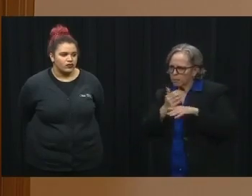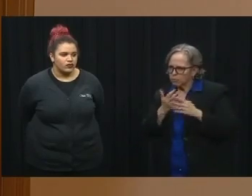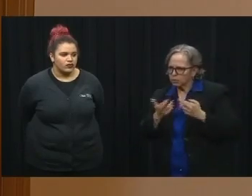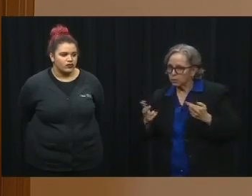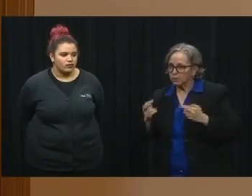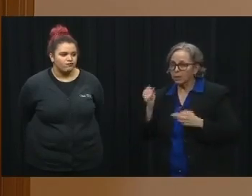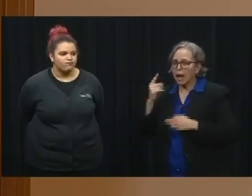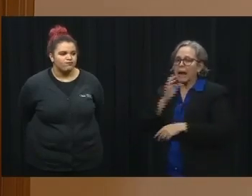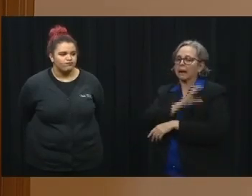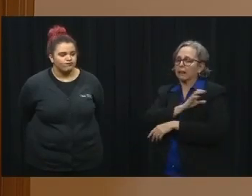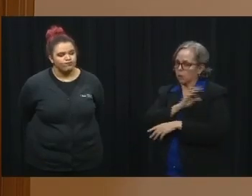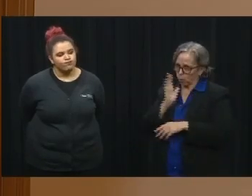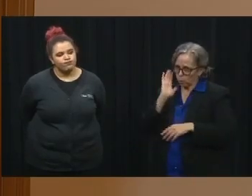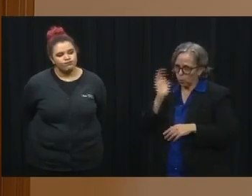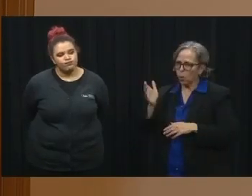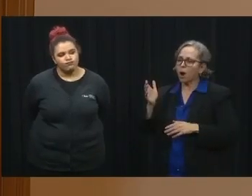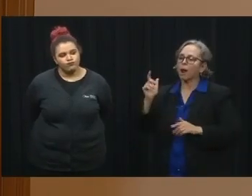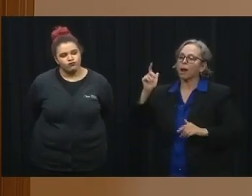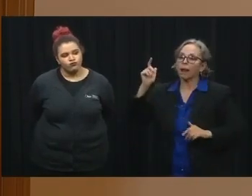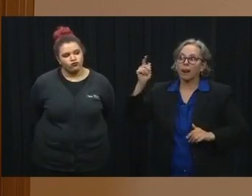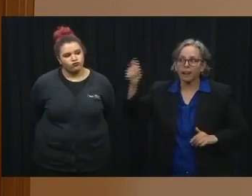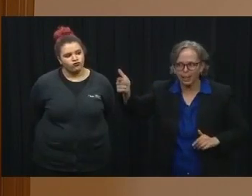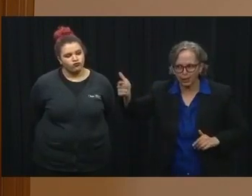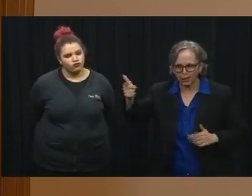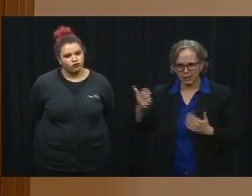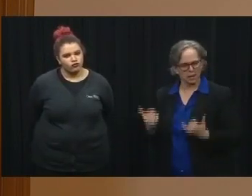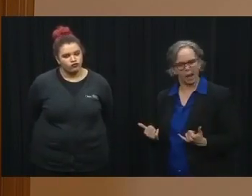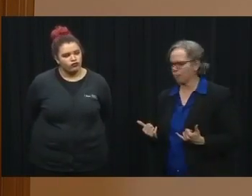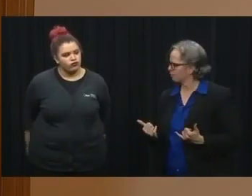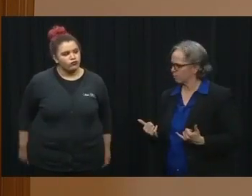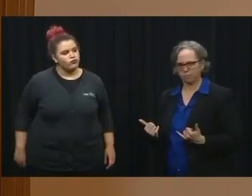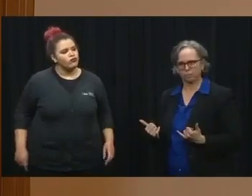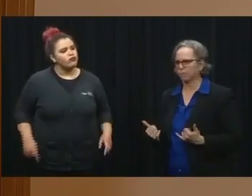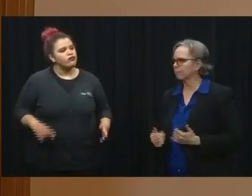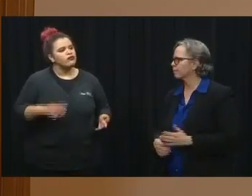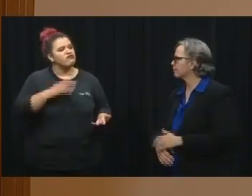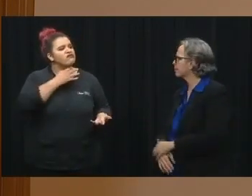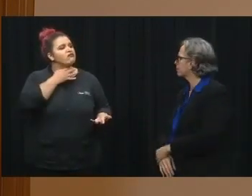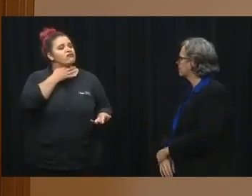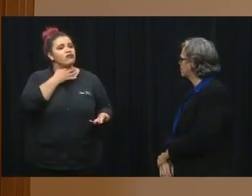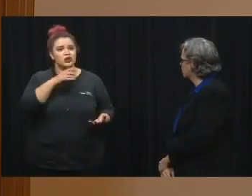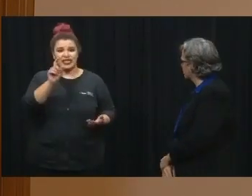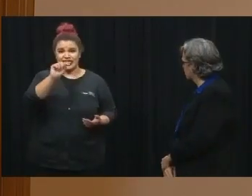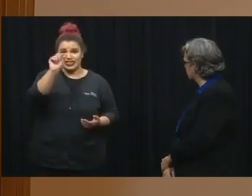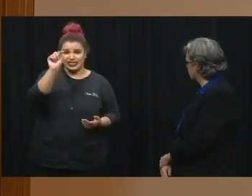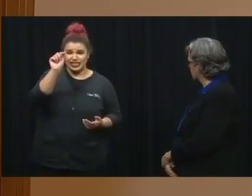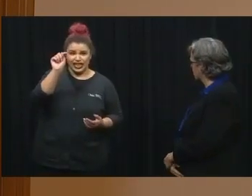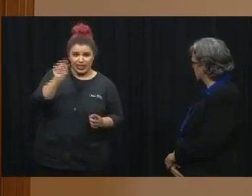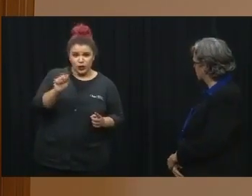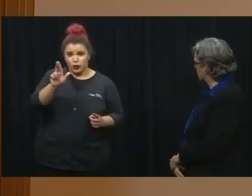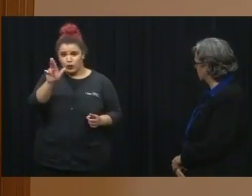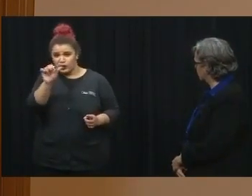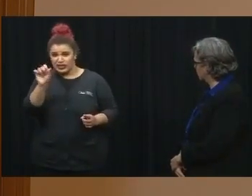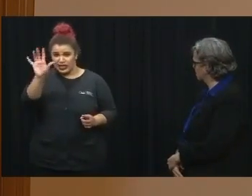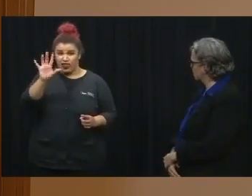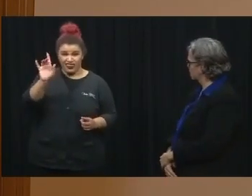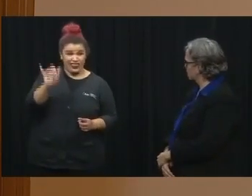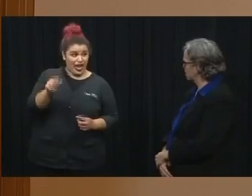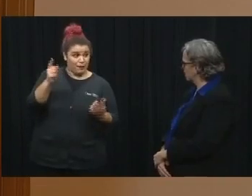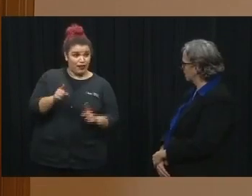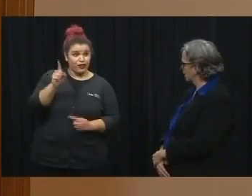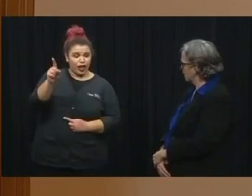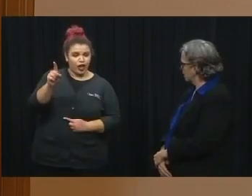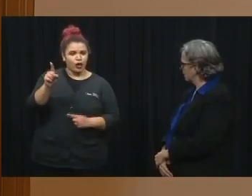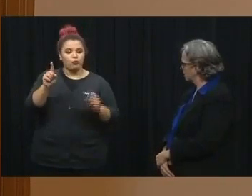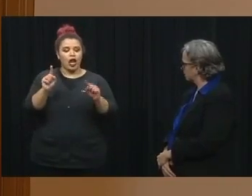curbside. Have you seen a similar situation anywhere else in the state? That is the first I've heard of that, and I was on a health